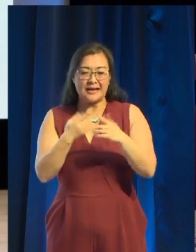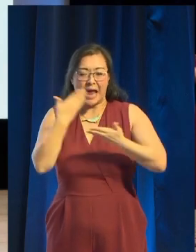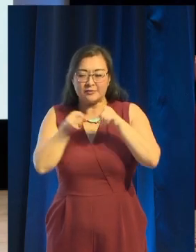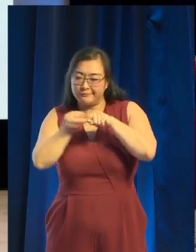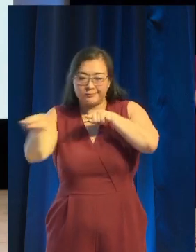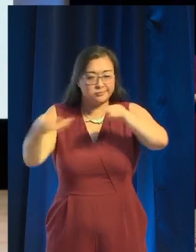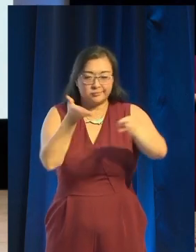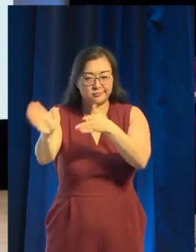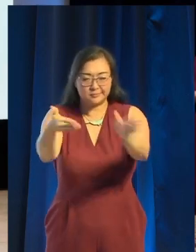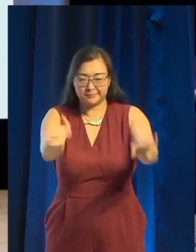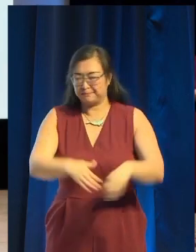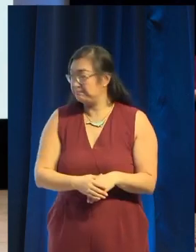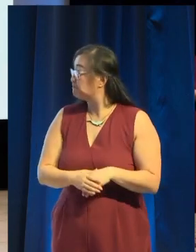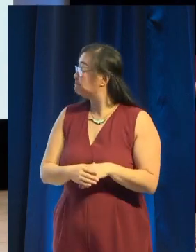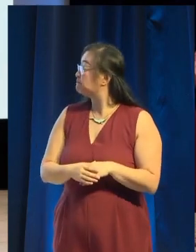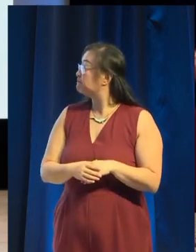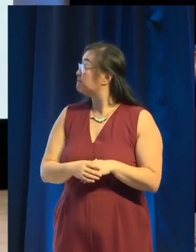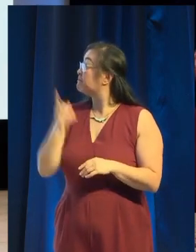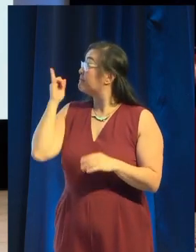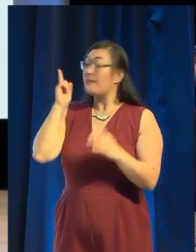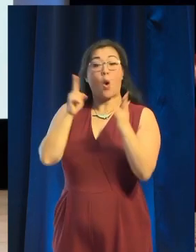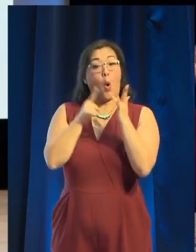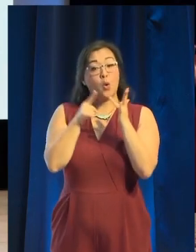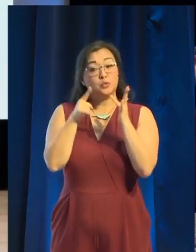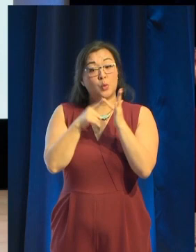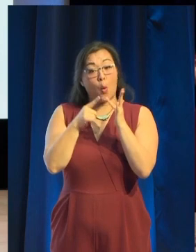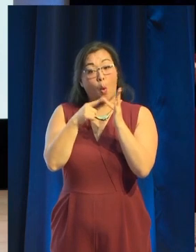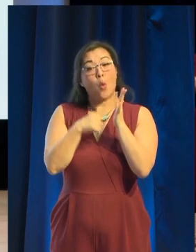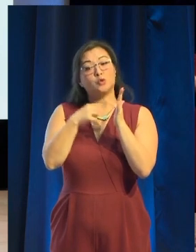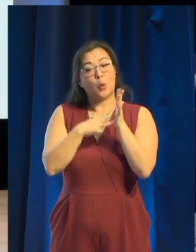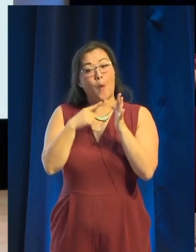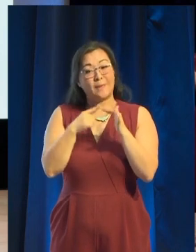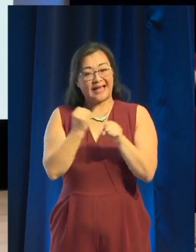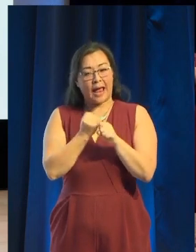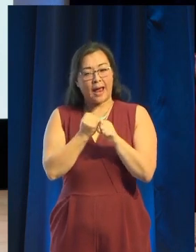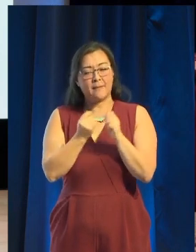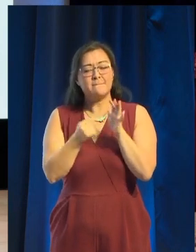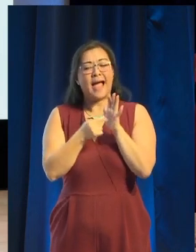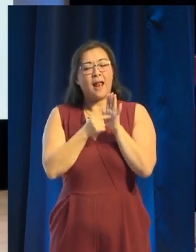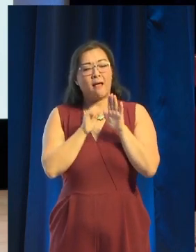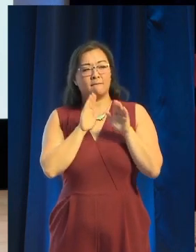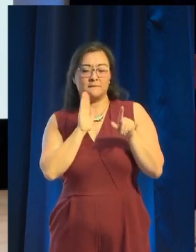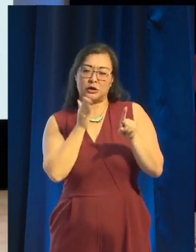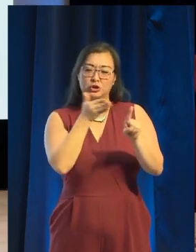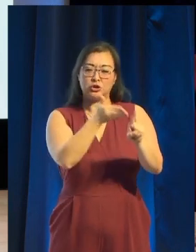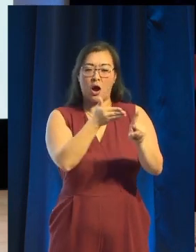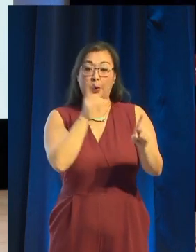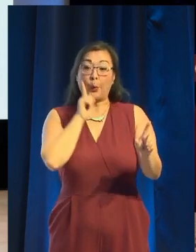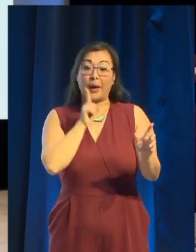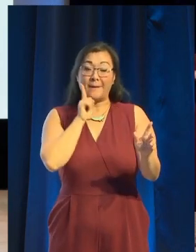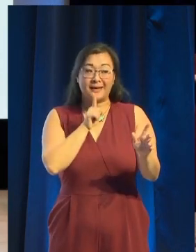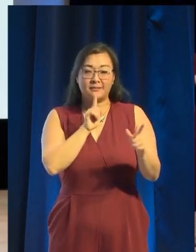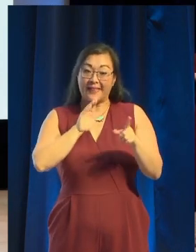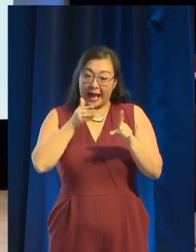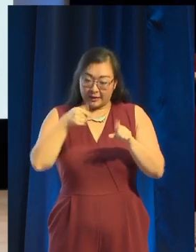are specifically targeted toward women. The goal of the game is to develop a romantic relationship